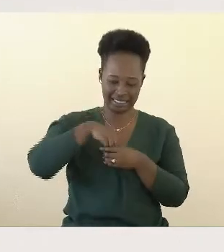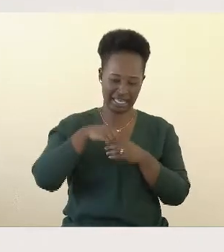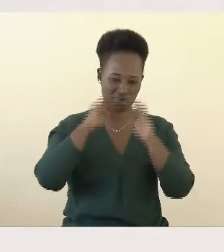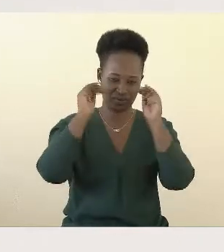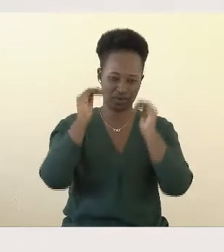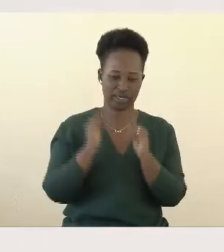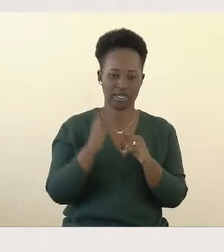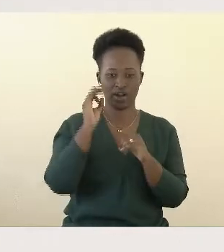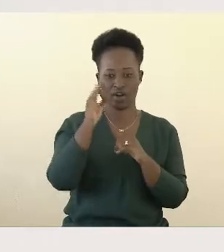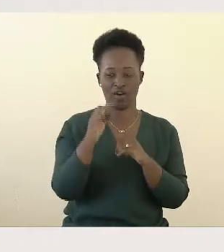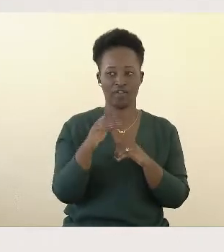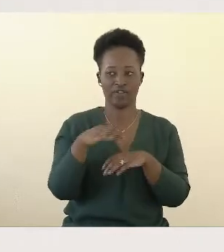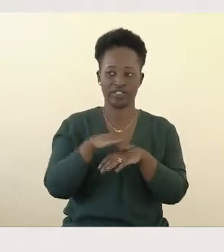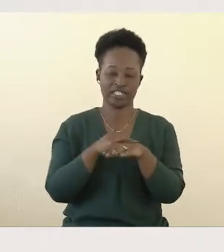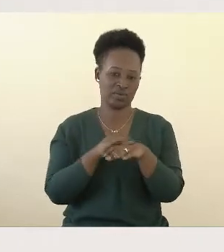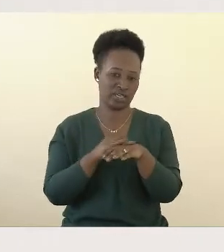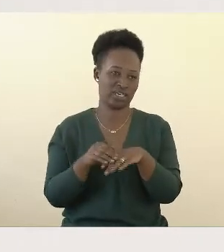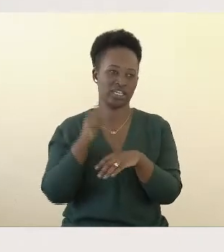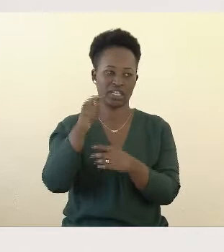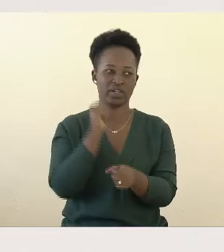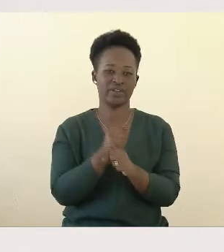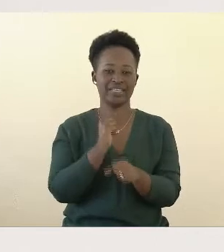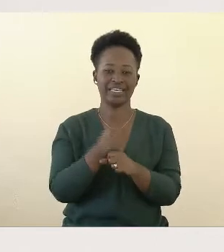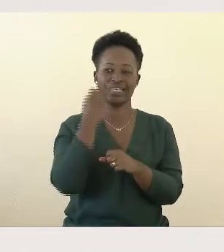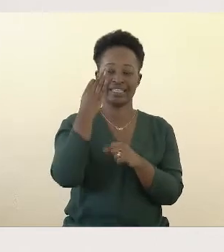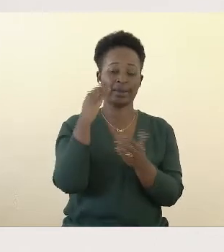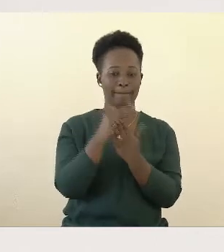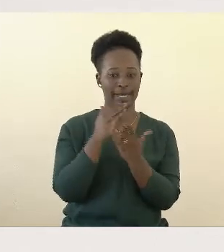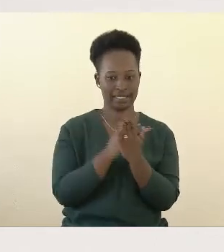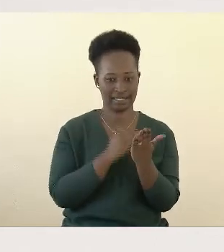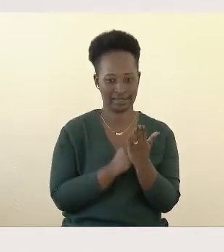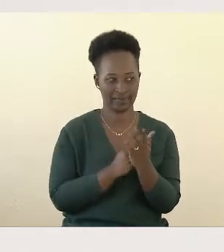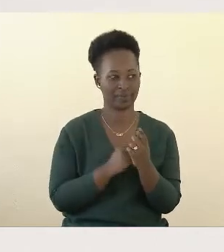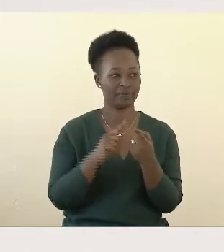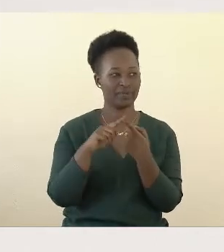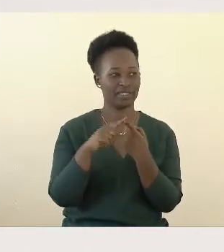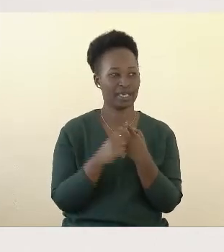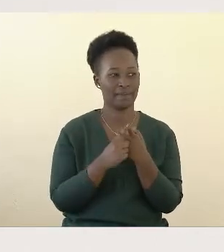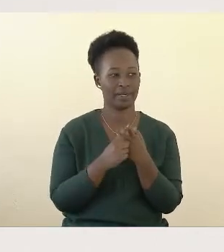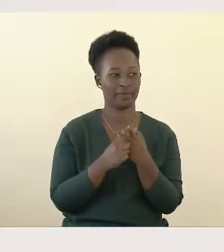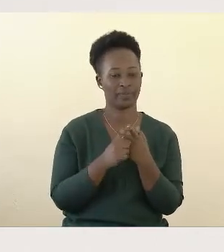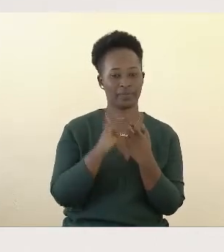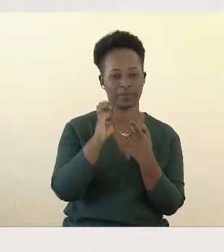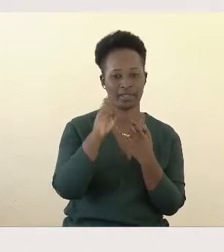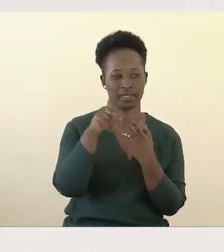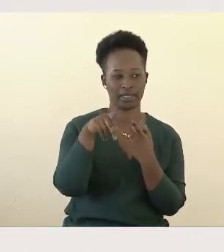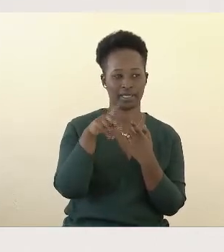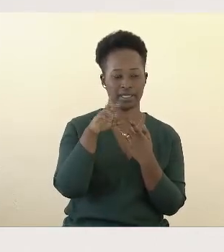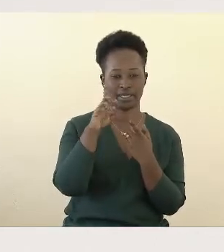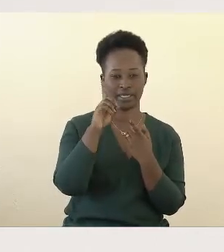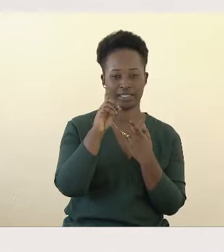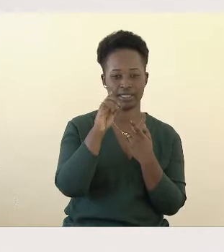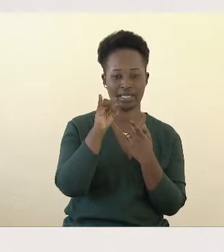skin. The skin is made up of three major parts. We have the epidermis, we have the part which is called the